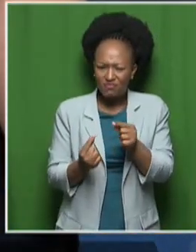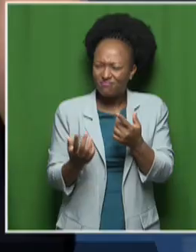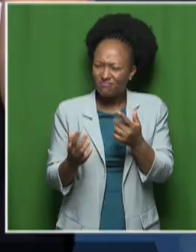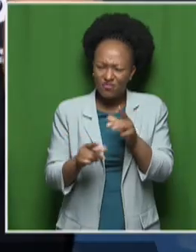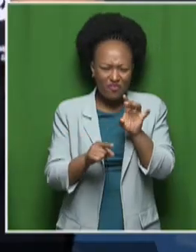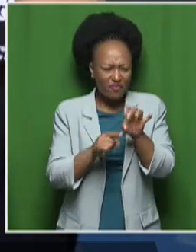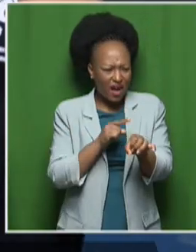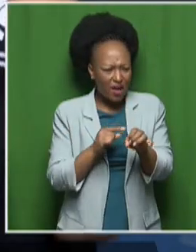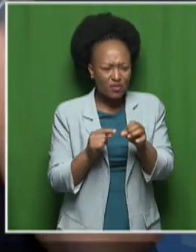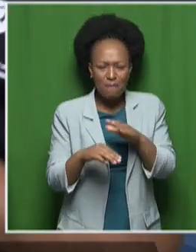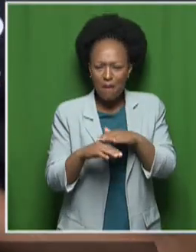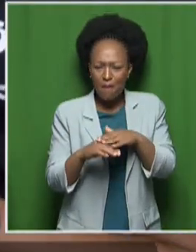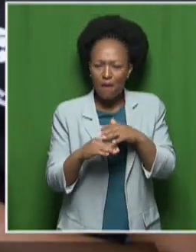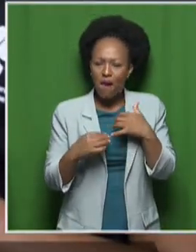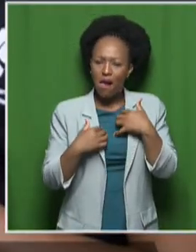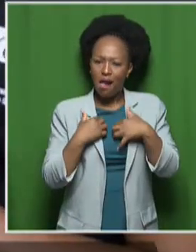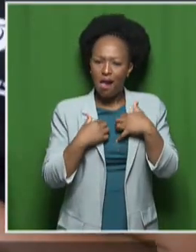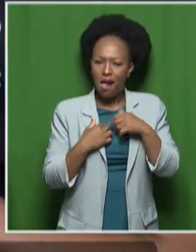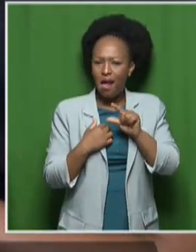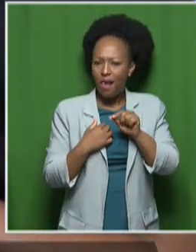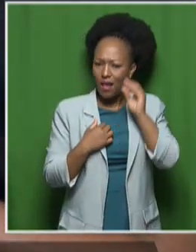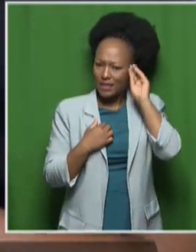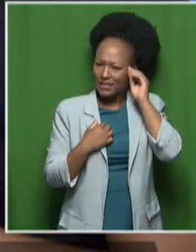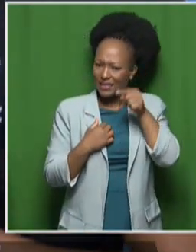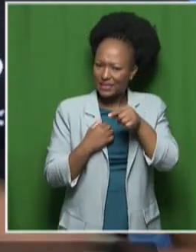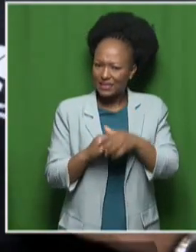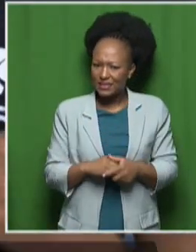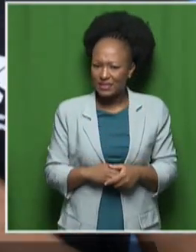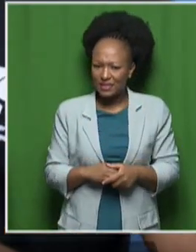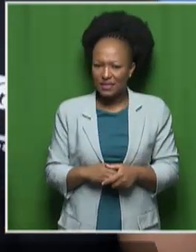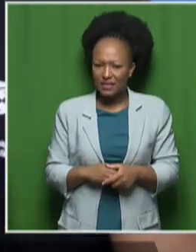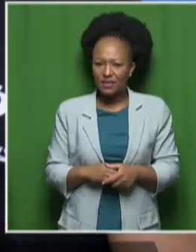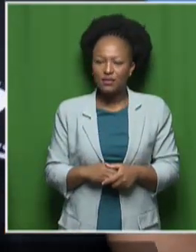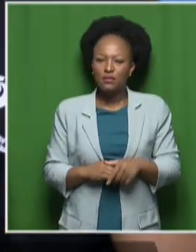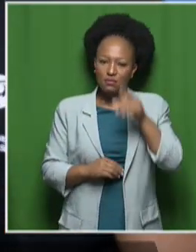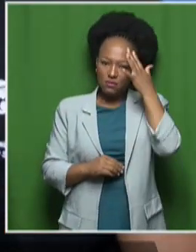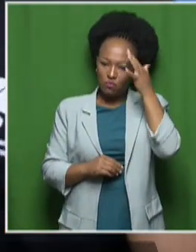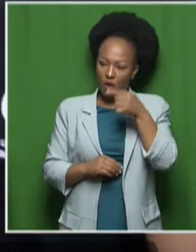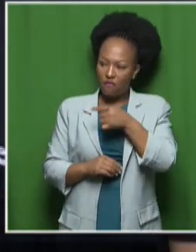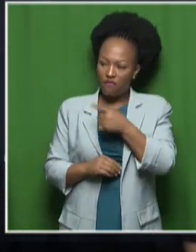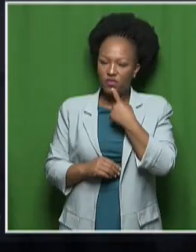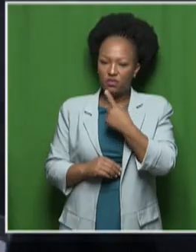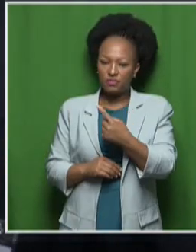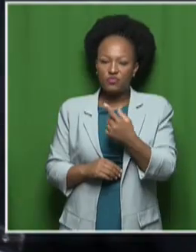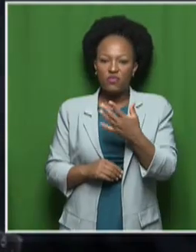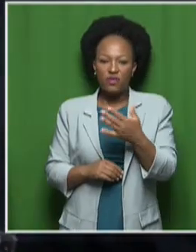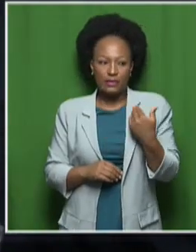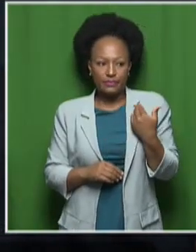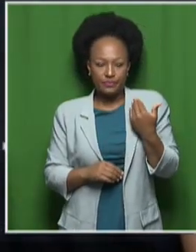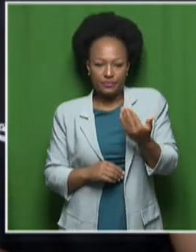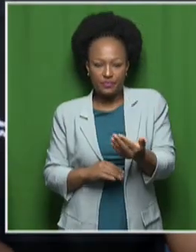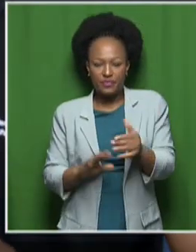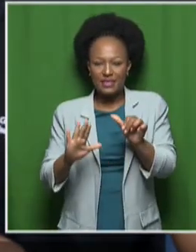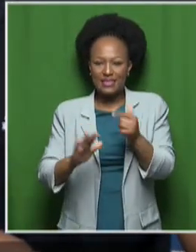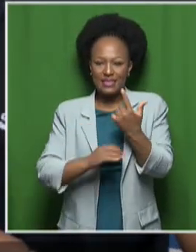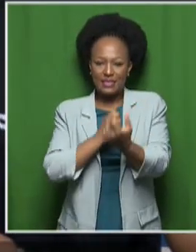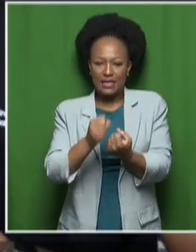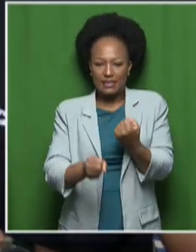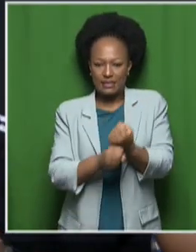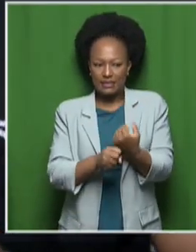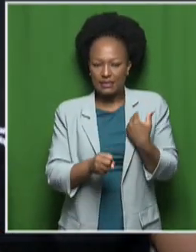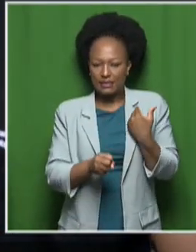you found most fascinating that attracted you to this? So, as Prof had said, we've been working on this for the past 6 years or